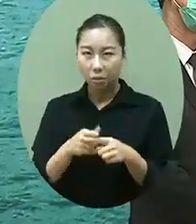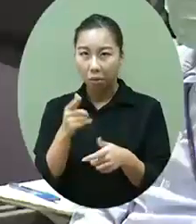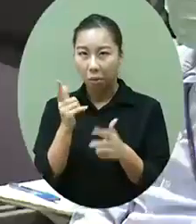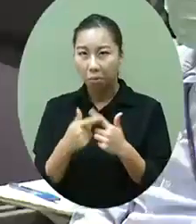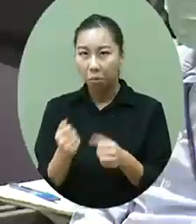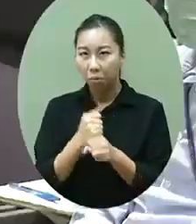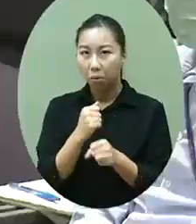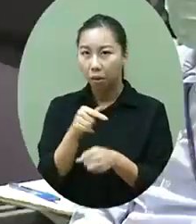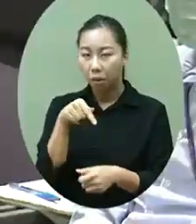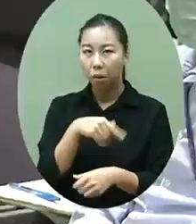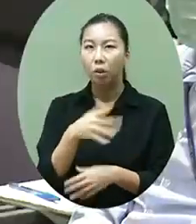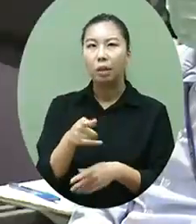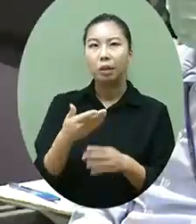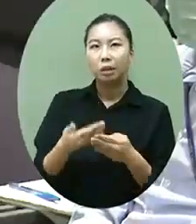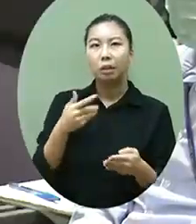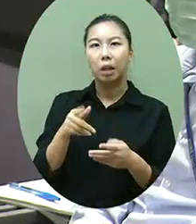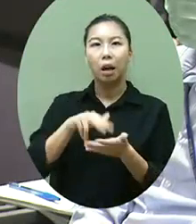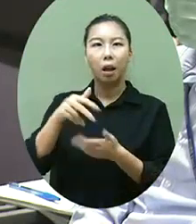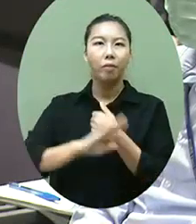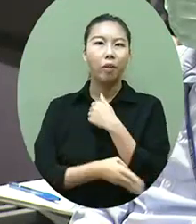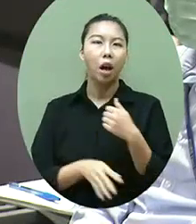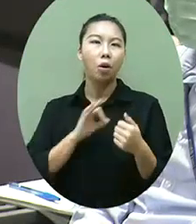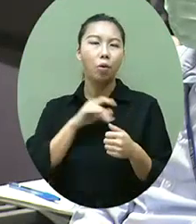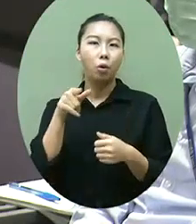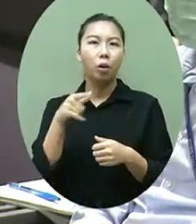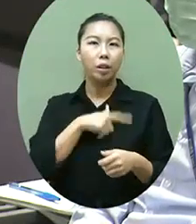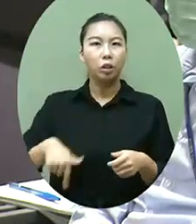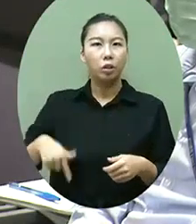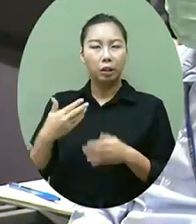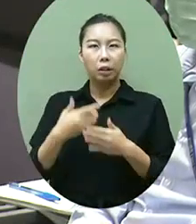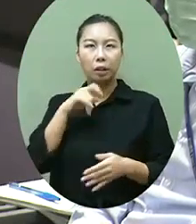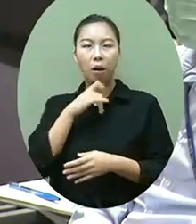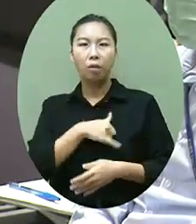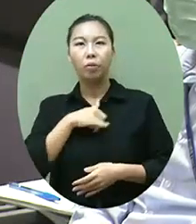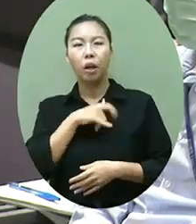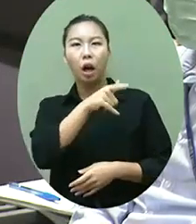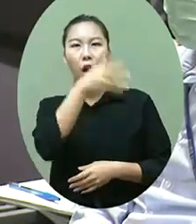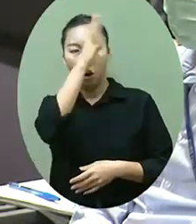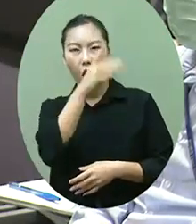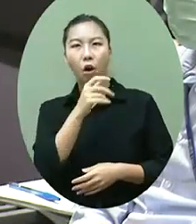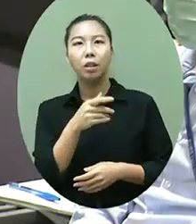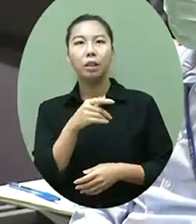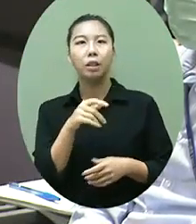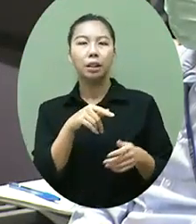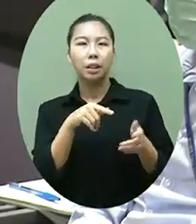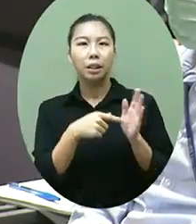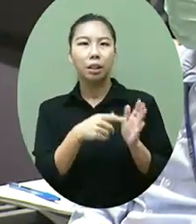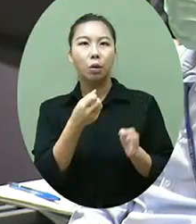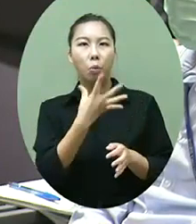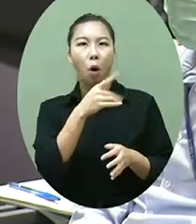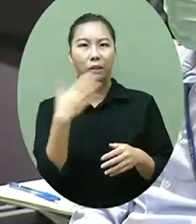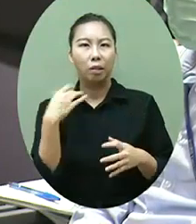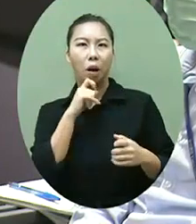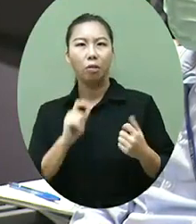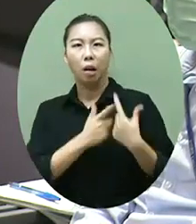as a former legislator, you've questioned the Secretary Mr. Law's policies in the council and also had a few spats with him